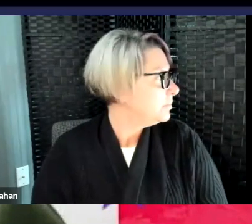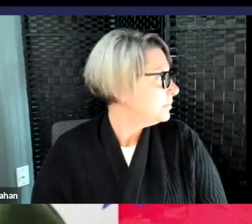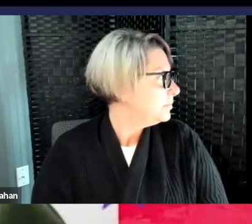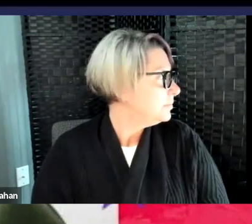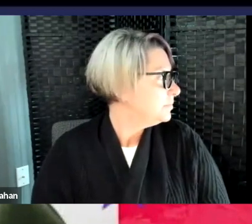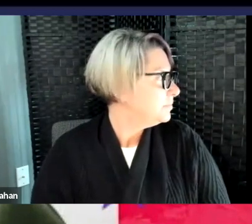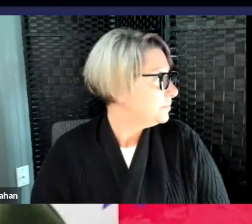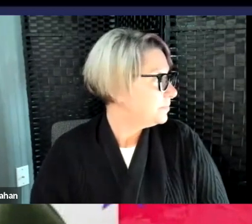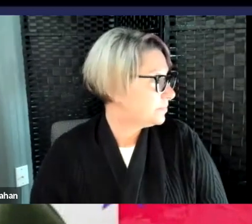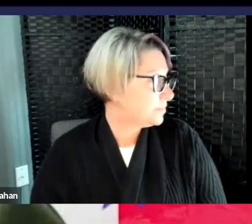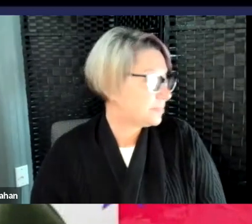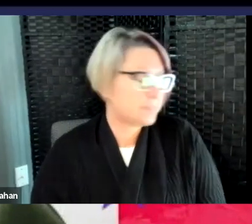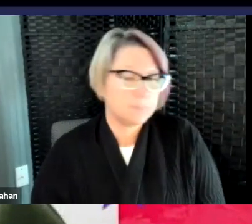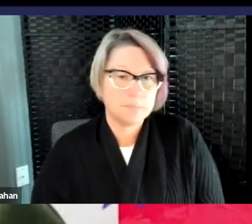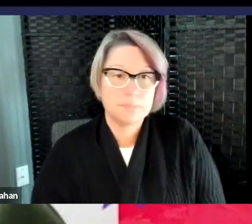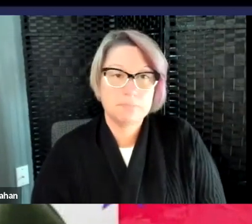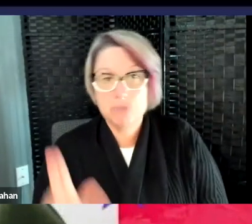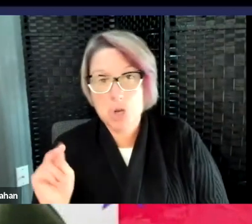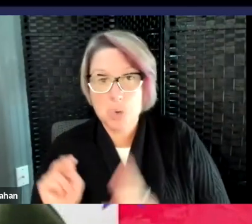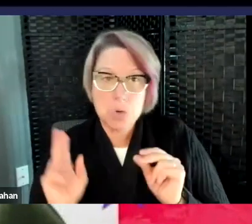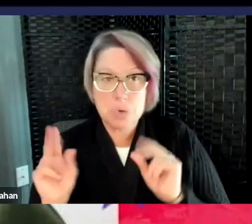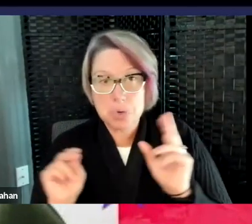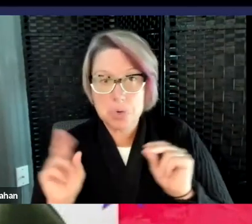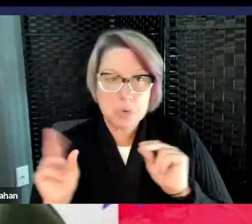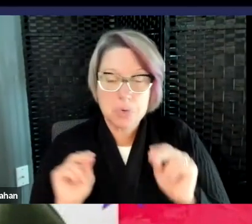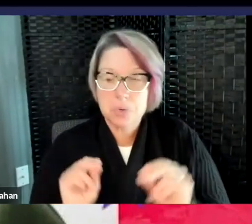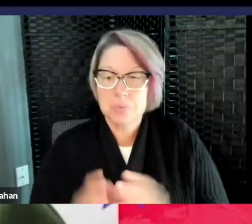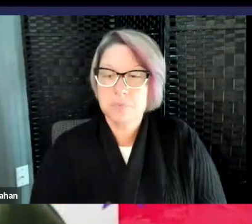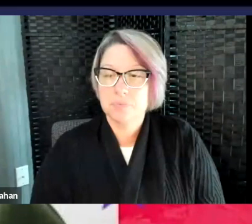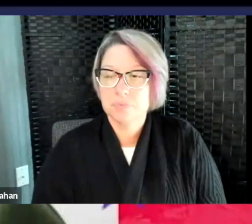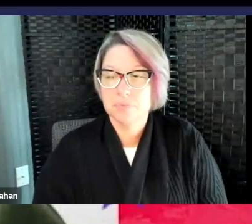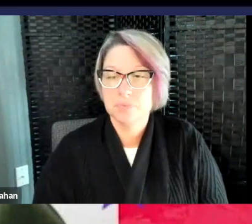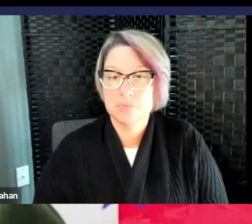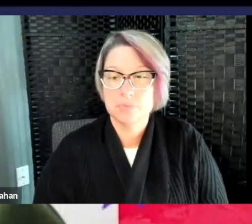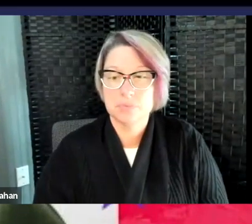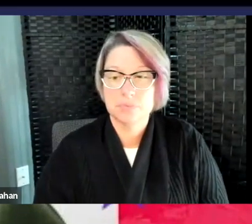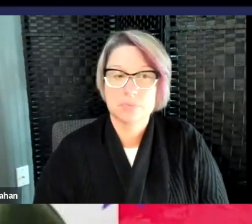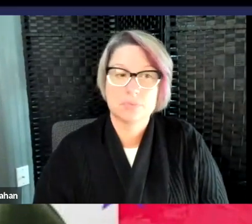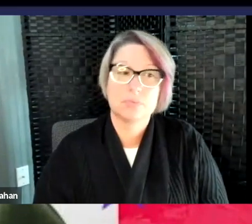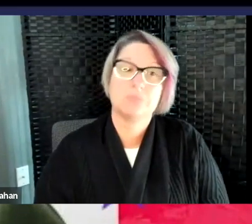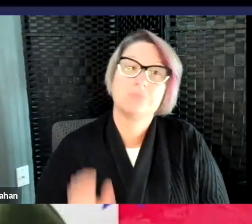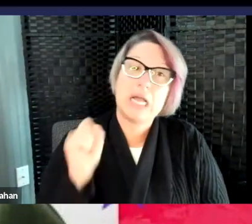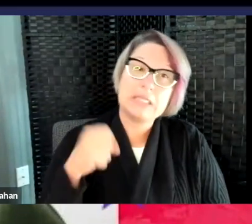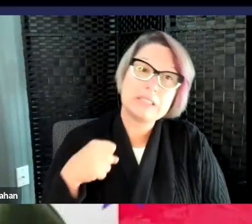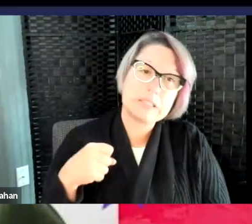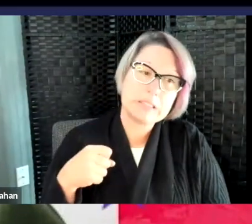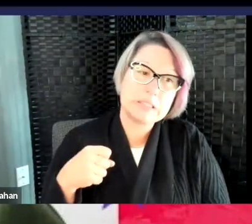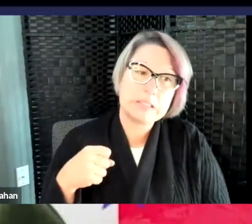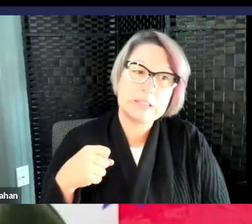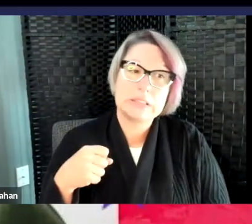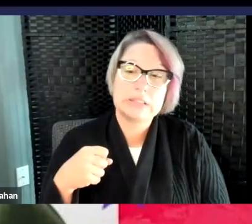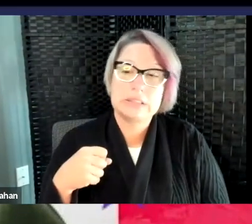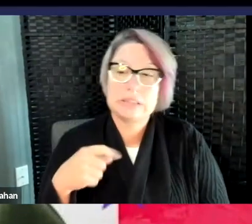No. Okay, we got no's. No, no, no. Eden's maybe a yes then. Okay, so I think maybe or maybe it